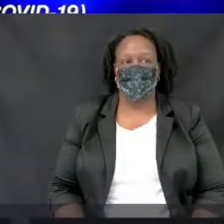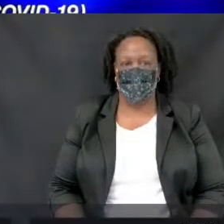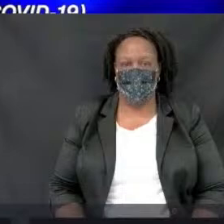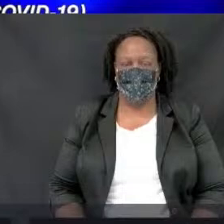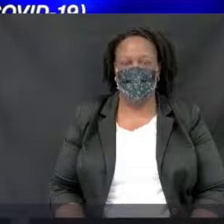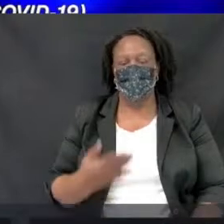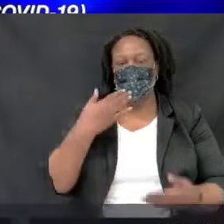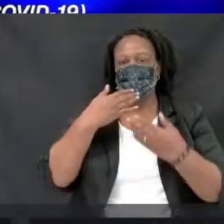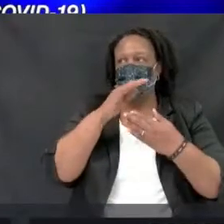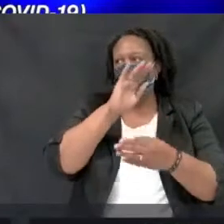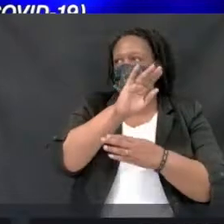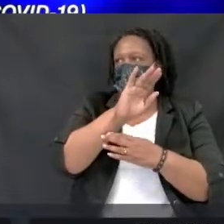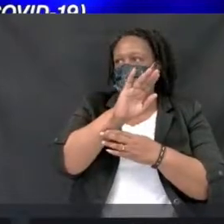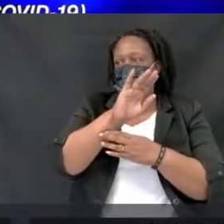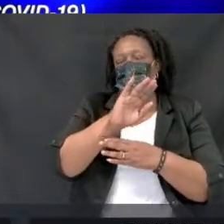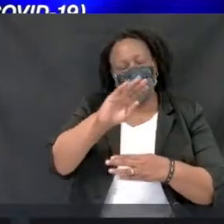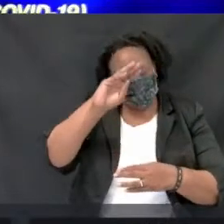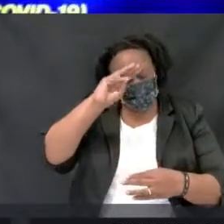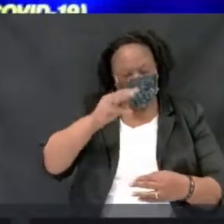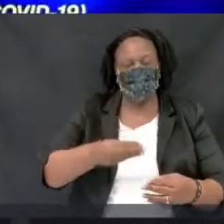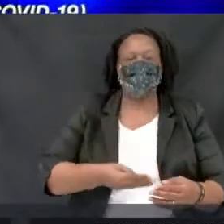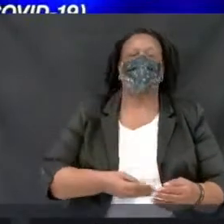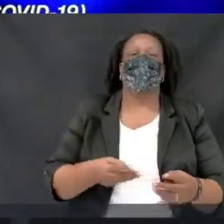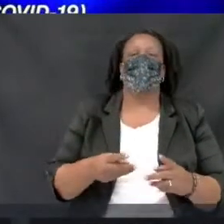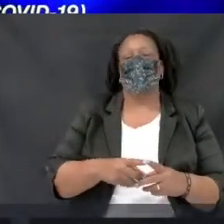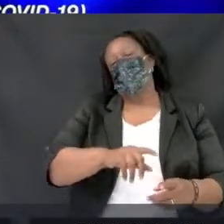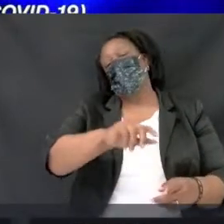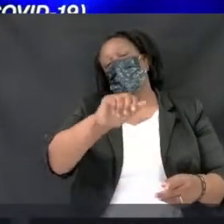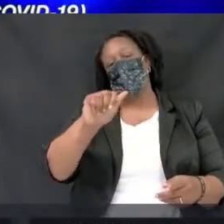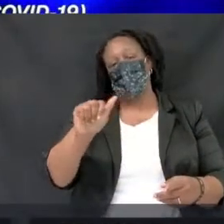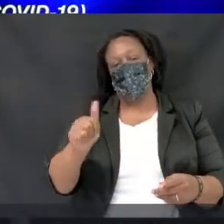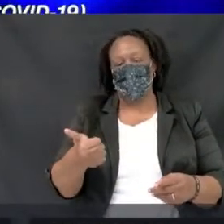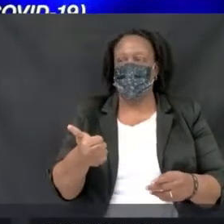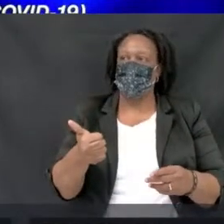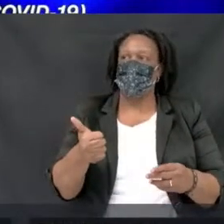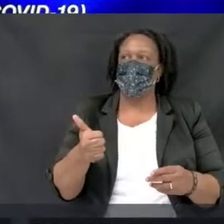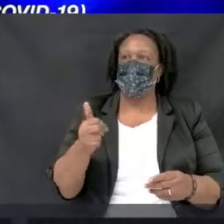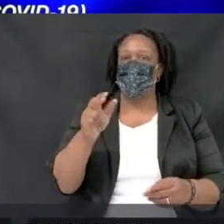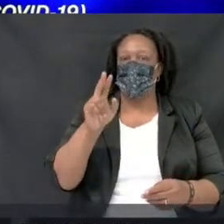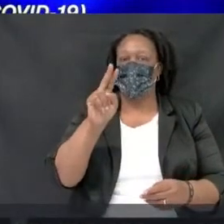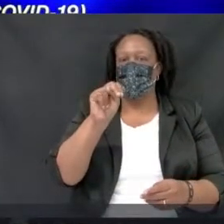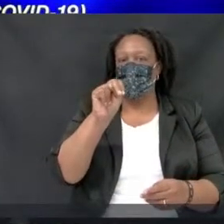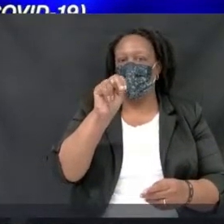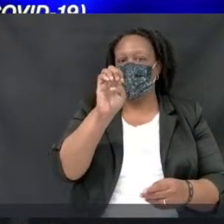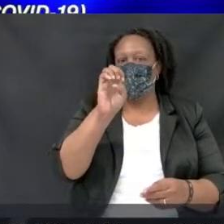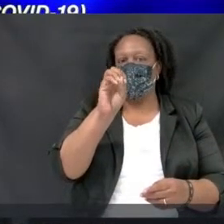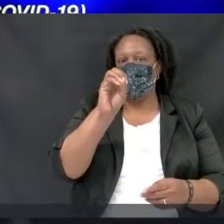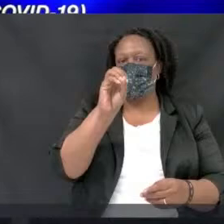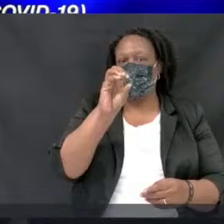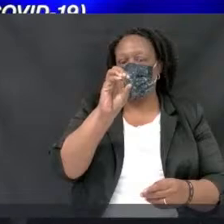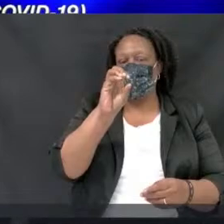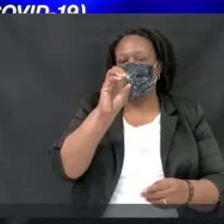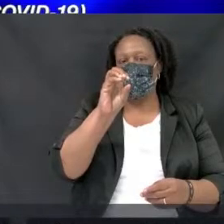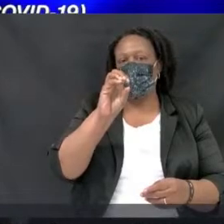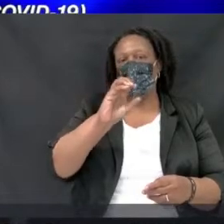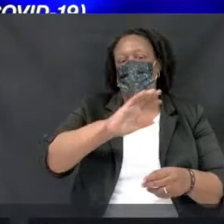Good day and welcome to another National Emergency Operations